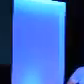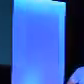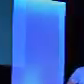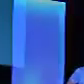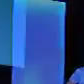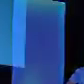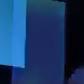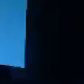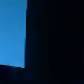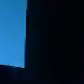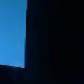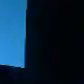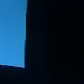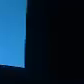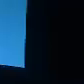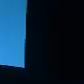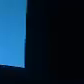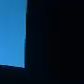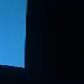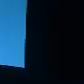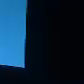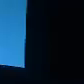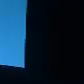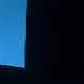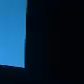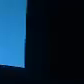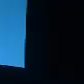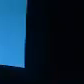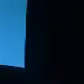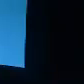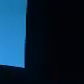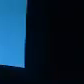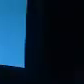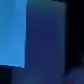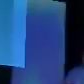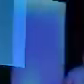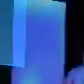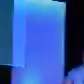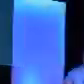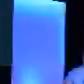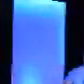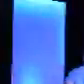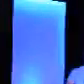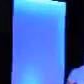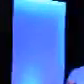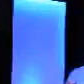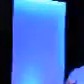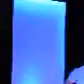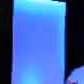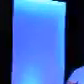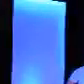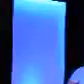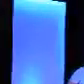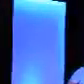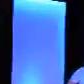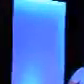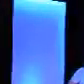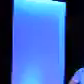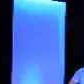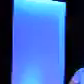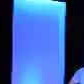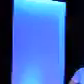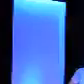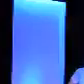Forgiveness, your hope is all around me, though I'm prone to leave